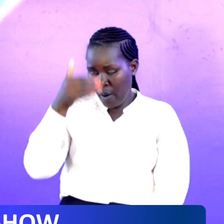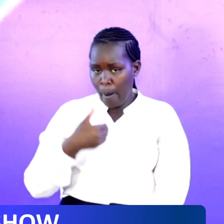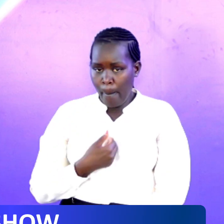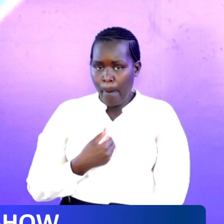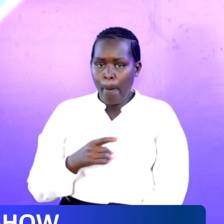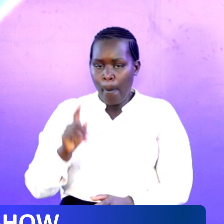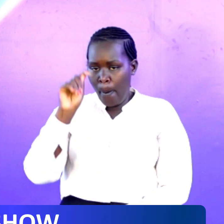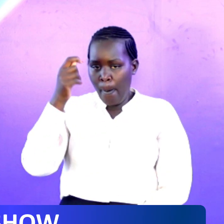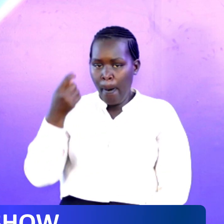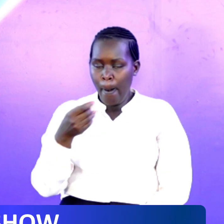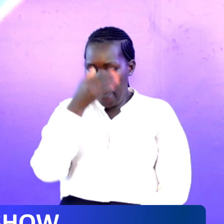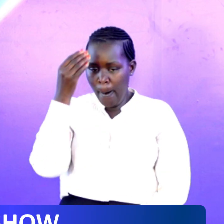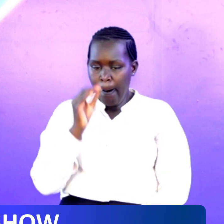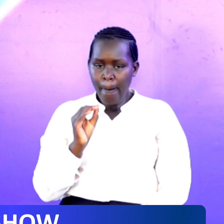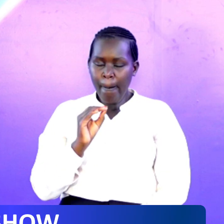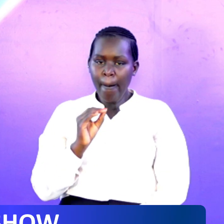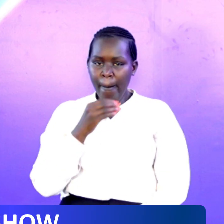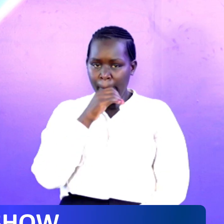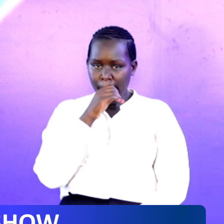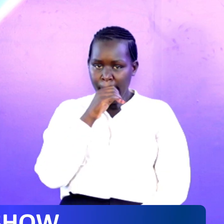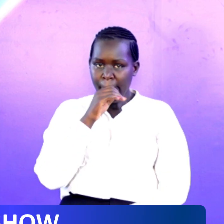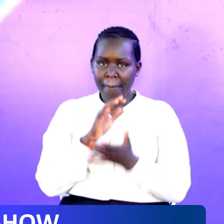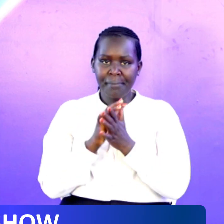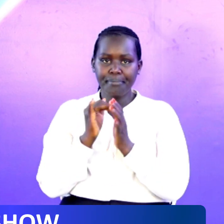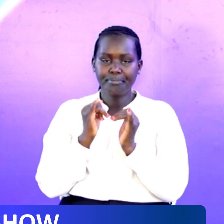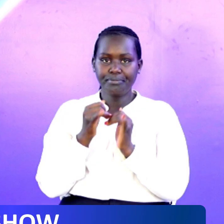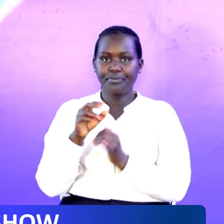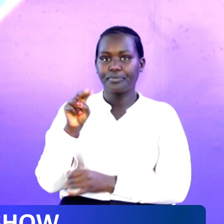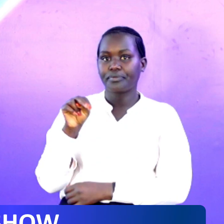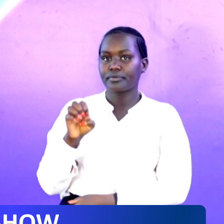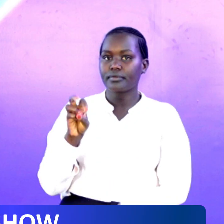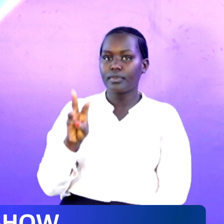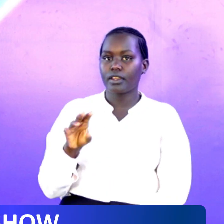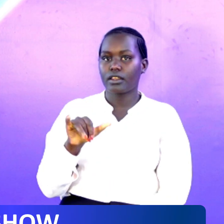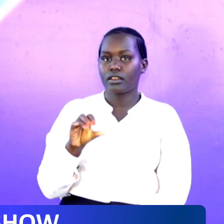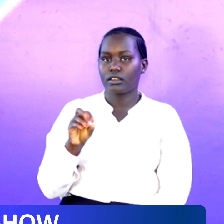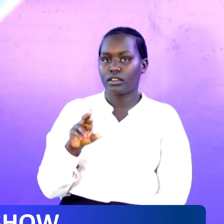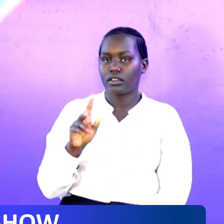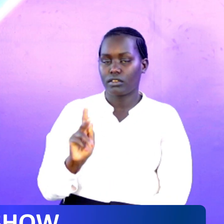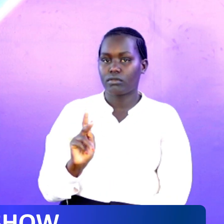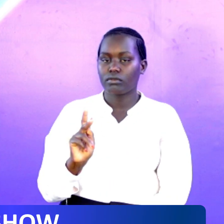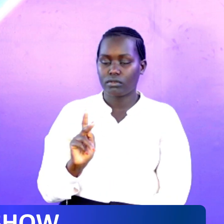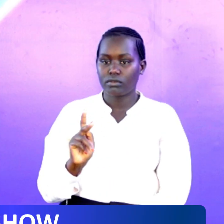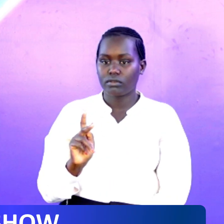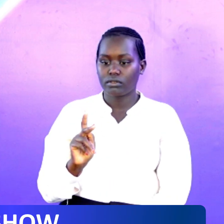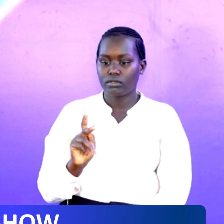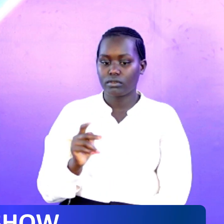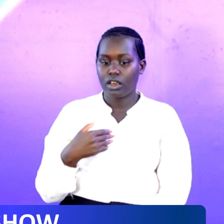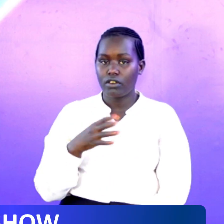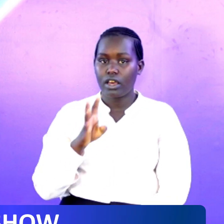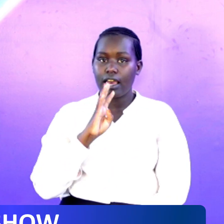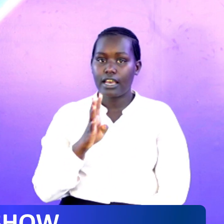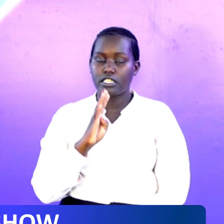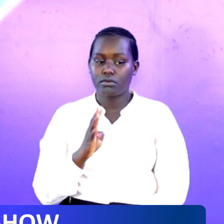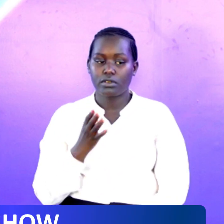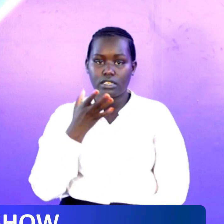New York. The CBD for New York, there's Fordham University. I'm going to give a speech there very soon to